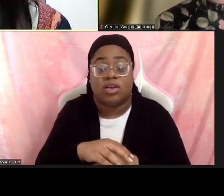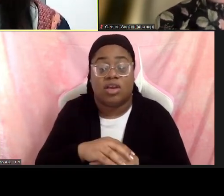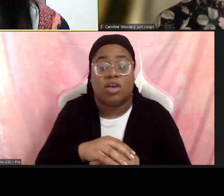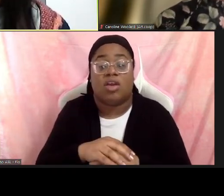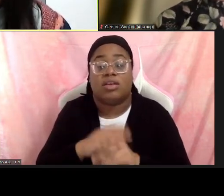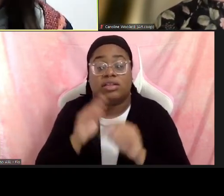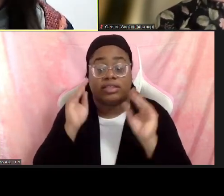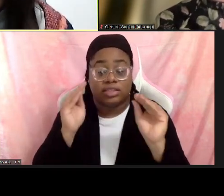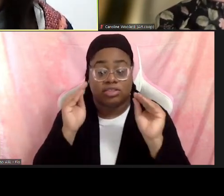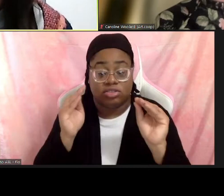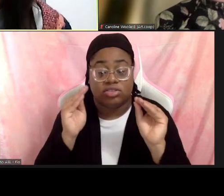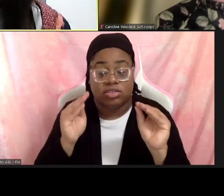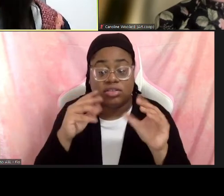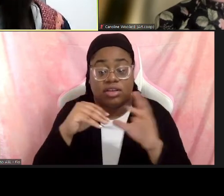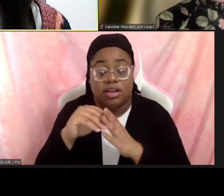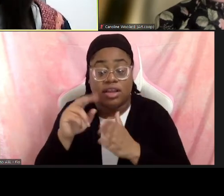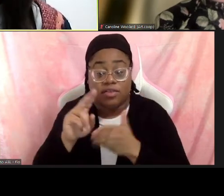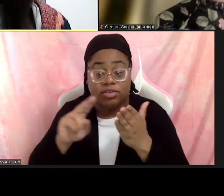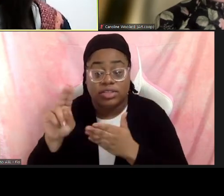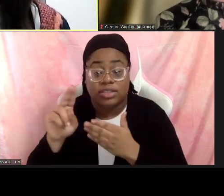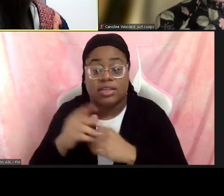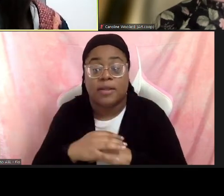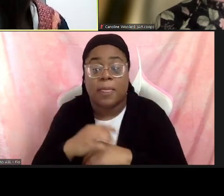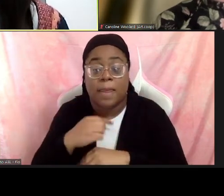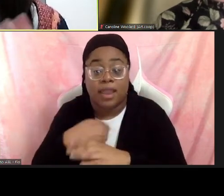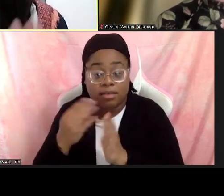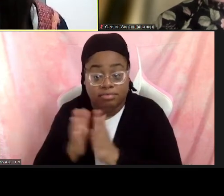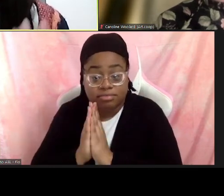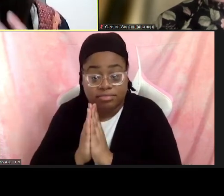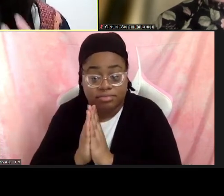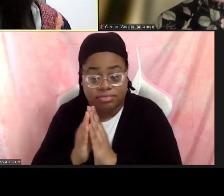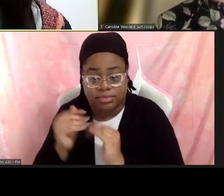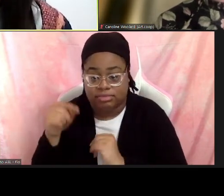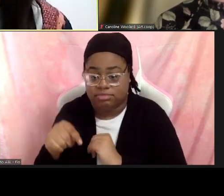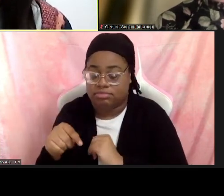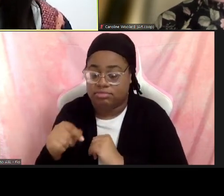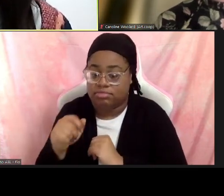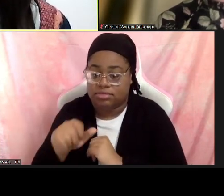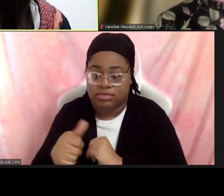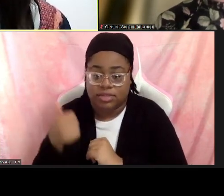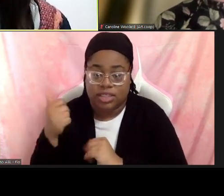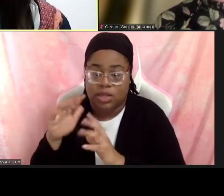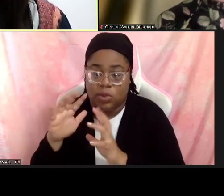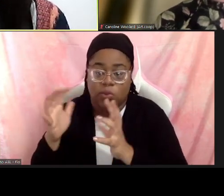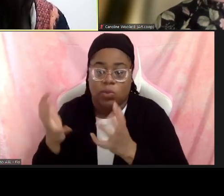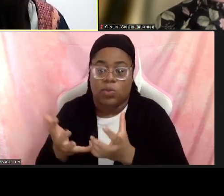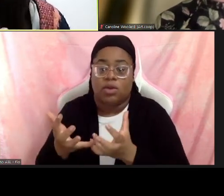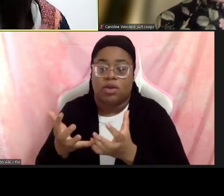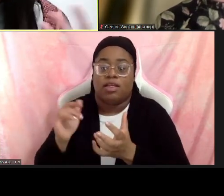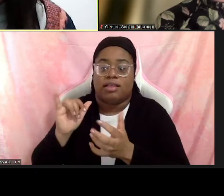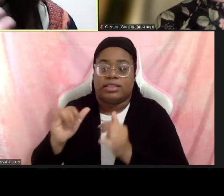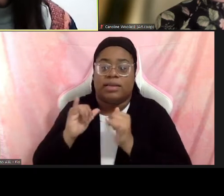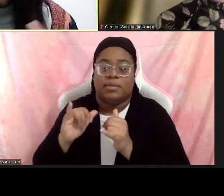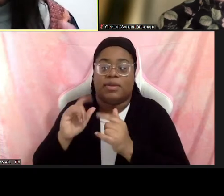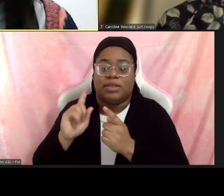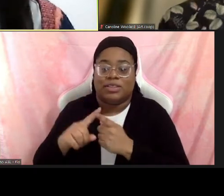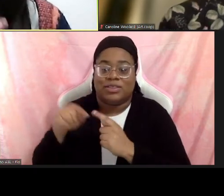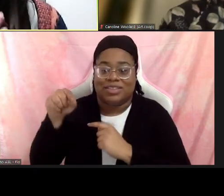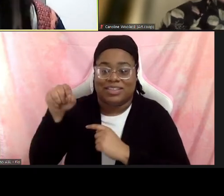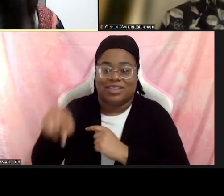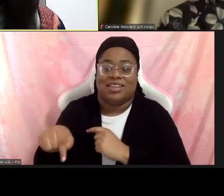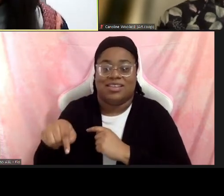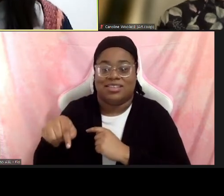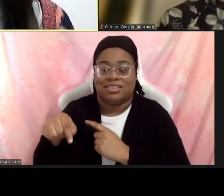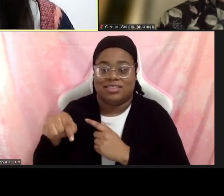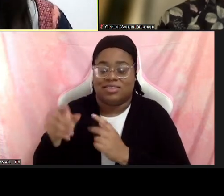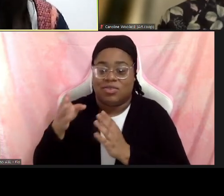teaching inside the university. I asked them, is there anything in the world similar to this cooperative